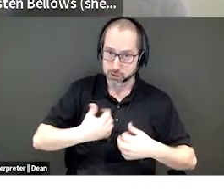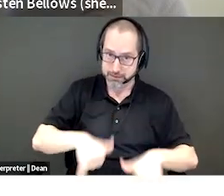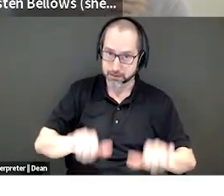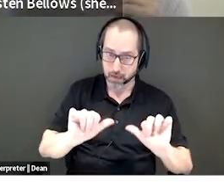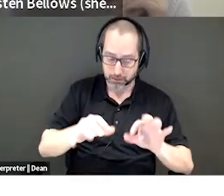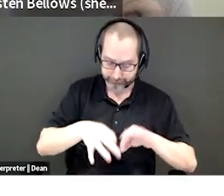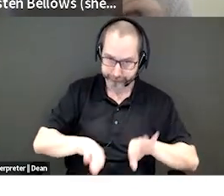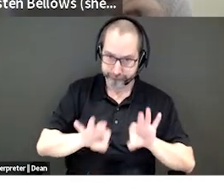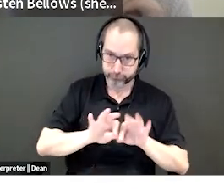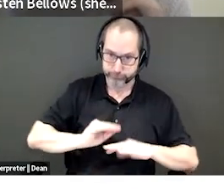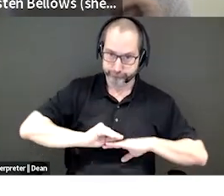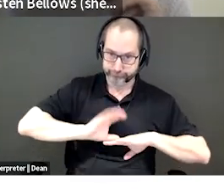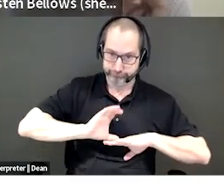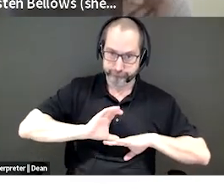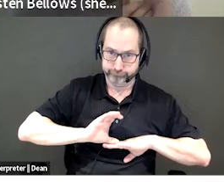your mind.